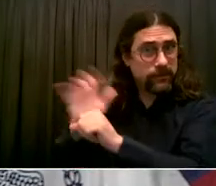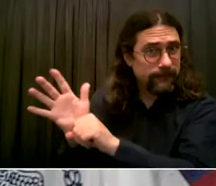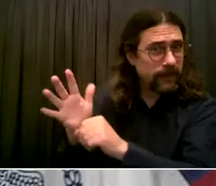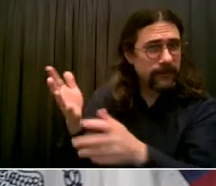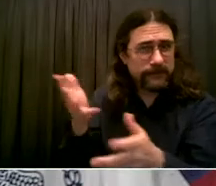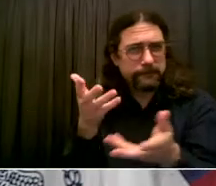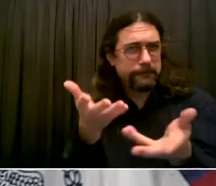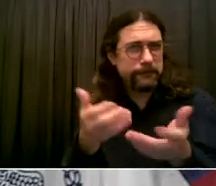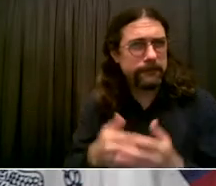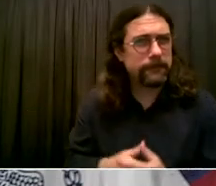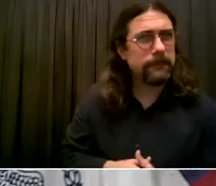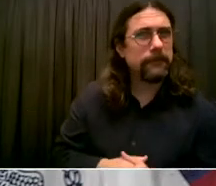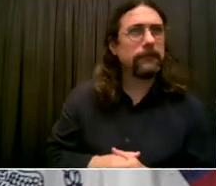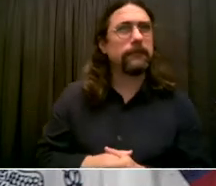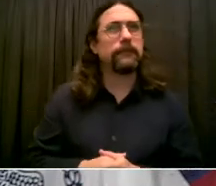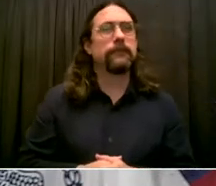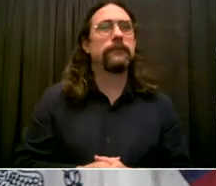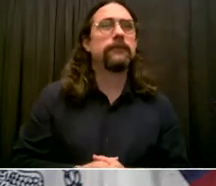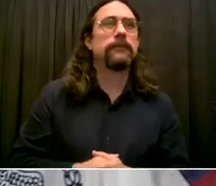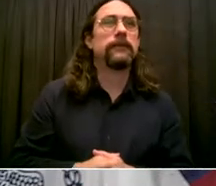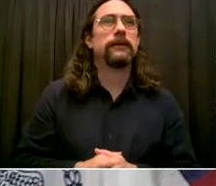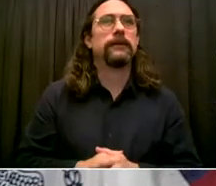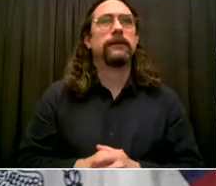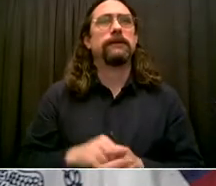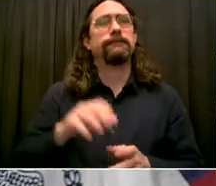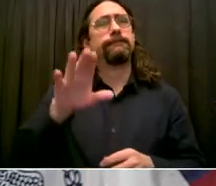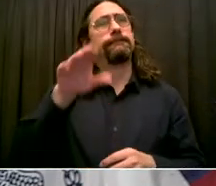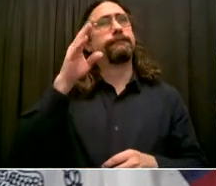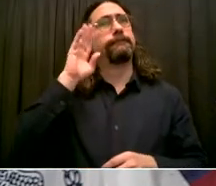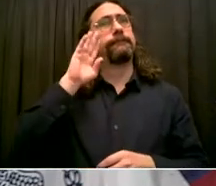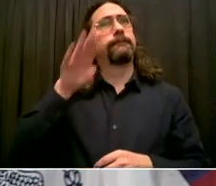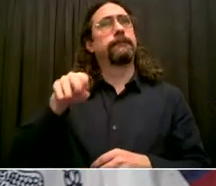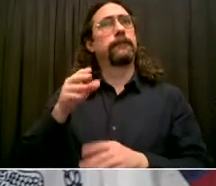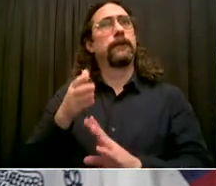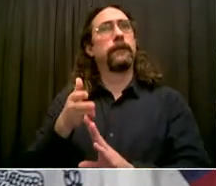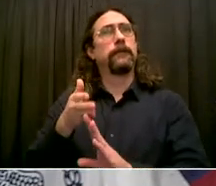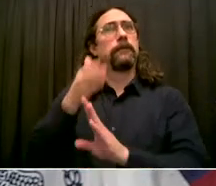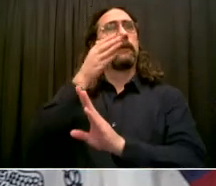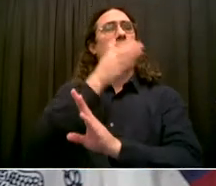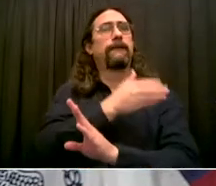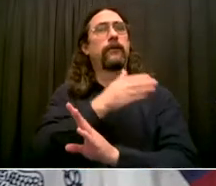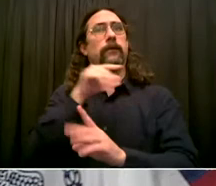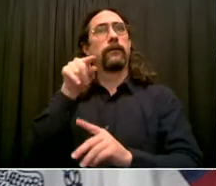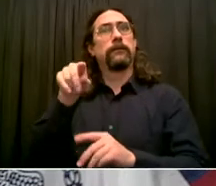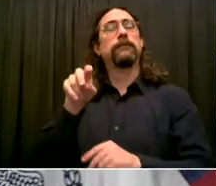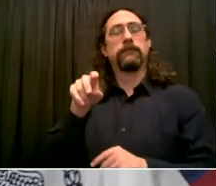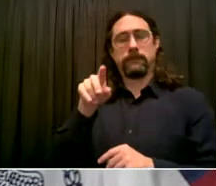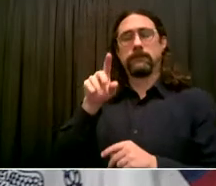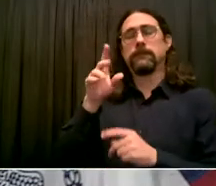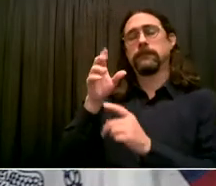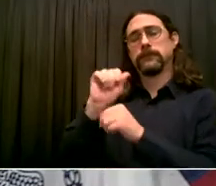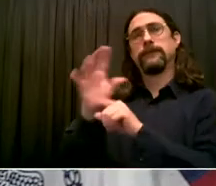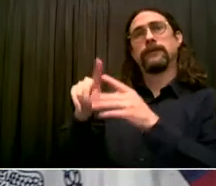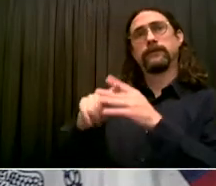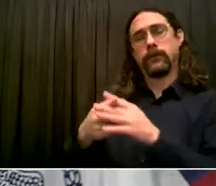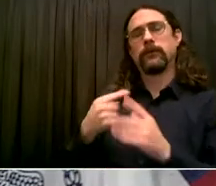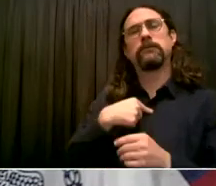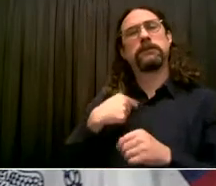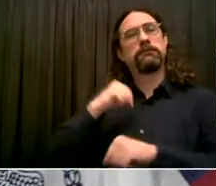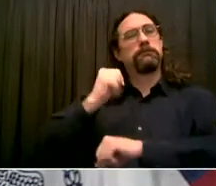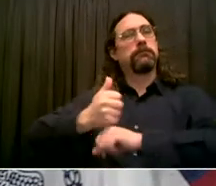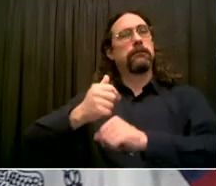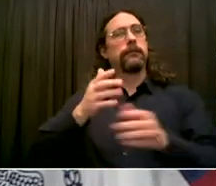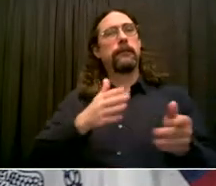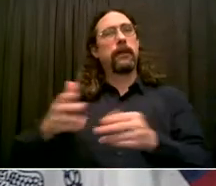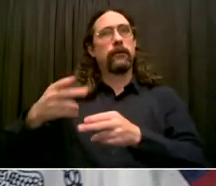Plan is active. We are implementing it as we speak. In fact, during COVID, we found, even with the challenge